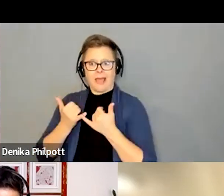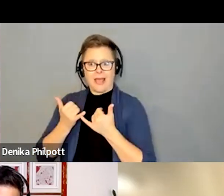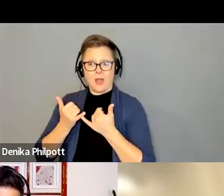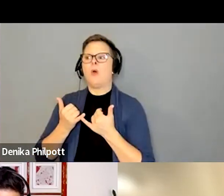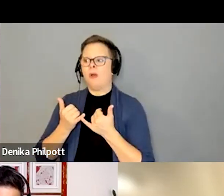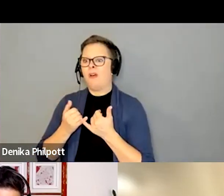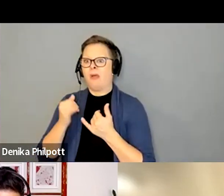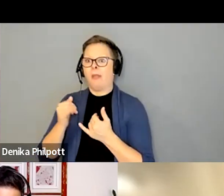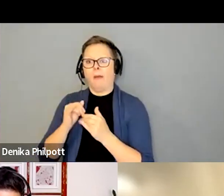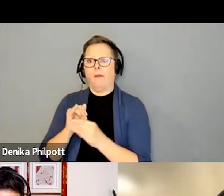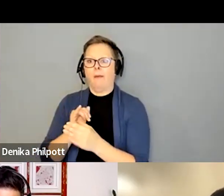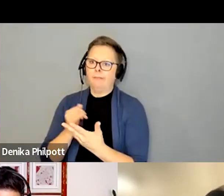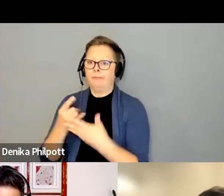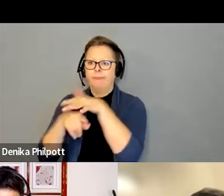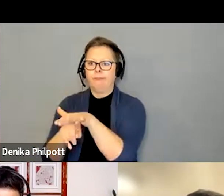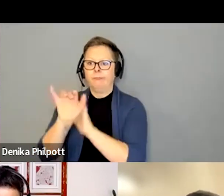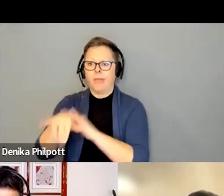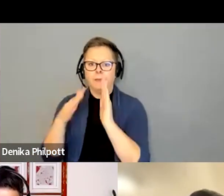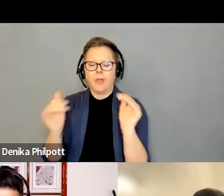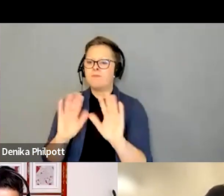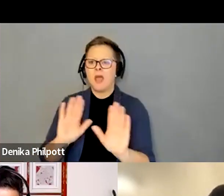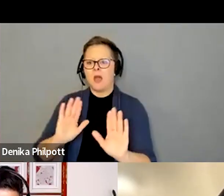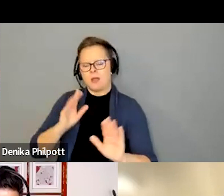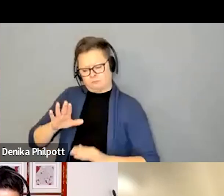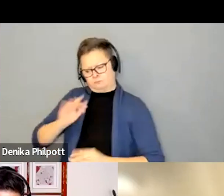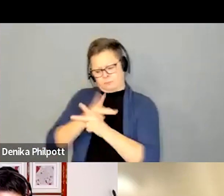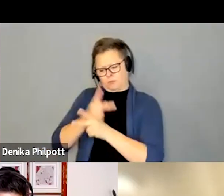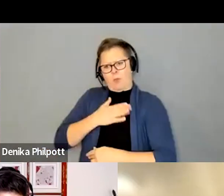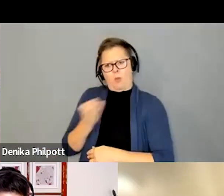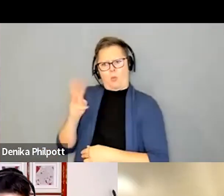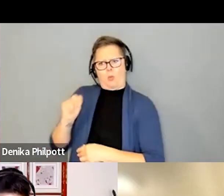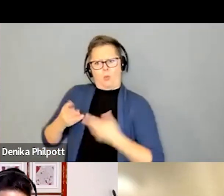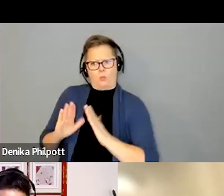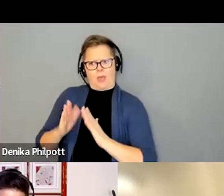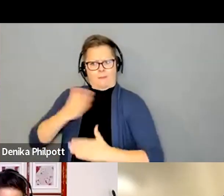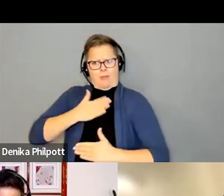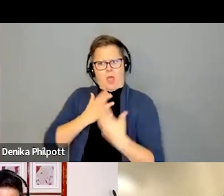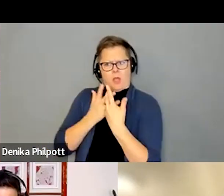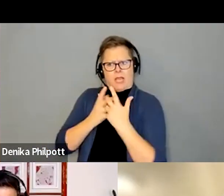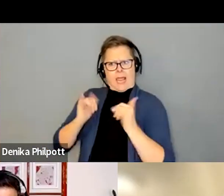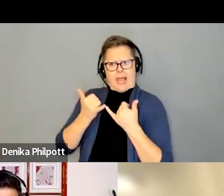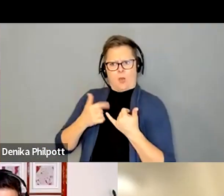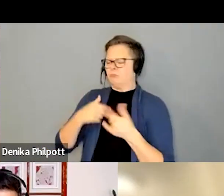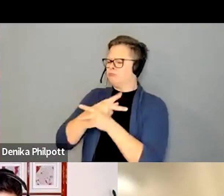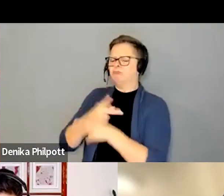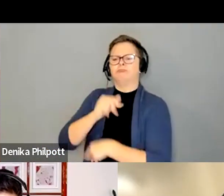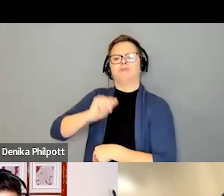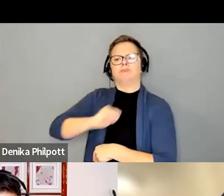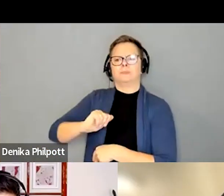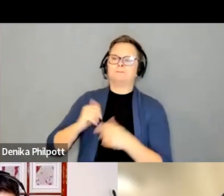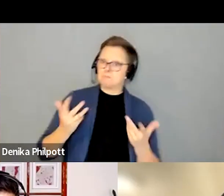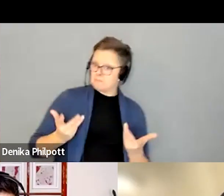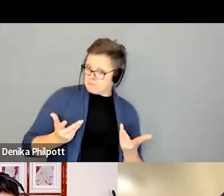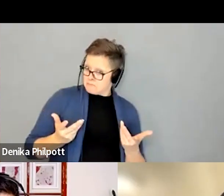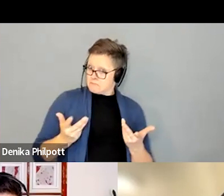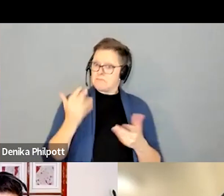system and finding their own way and making their own accommodation, which is, again, encouraging in the end, because if we can